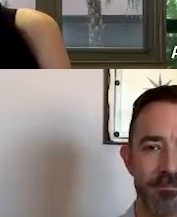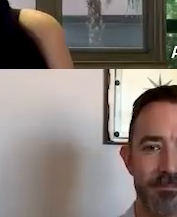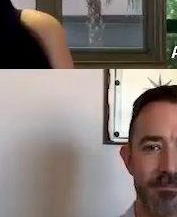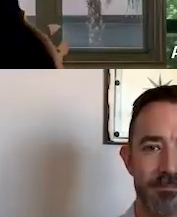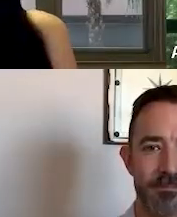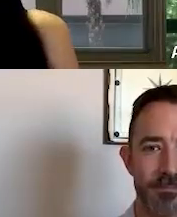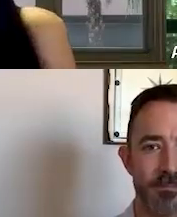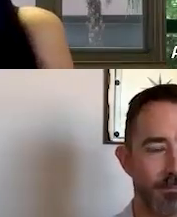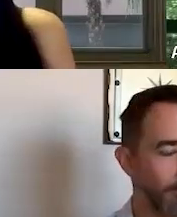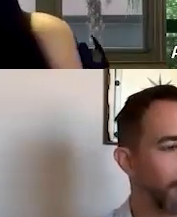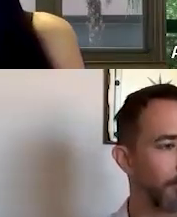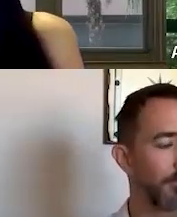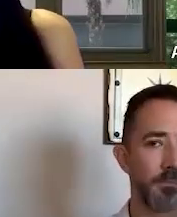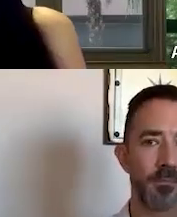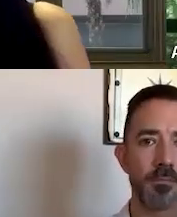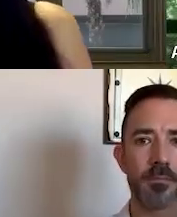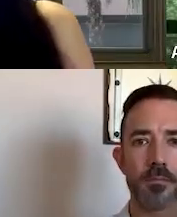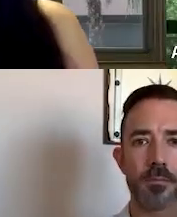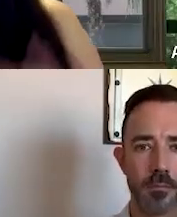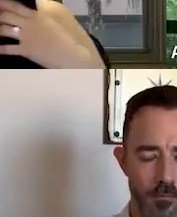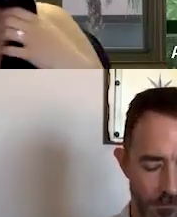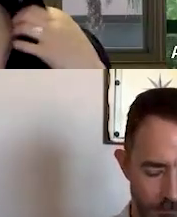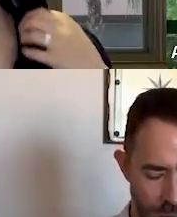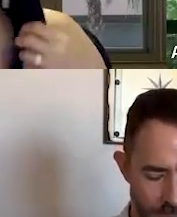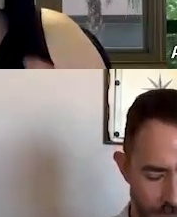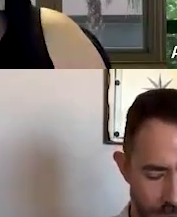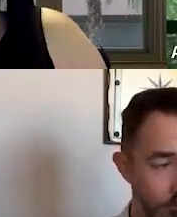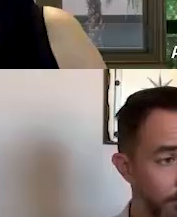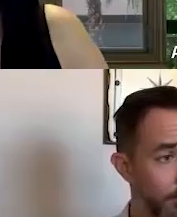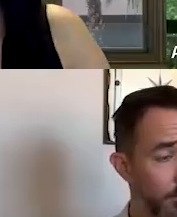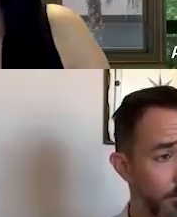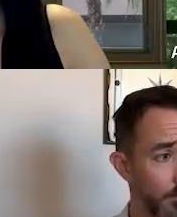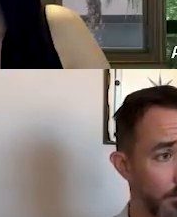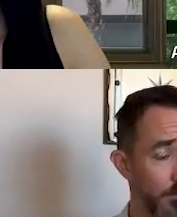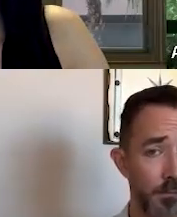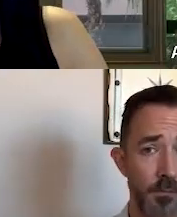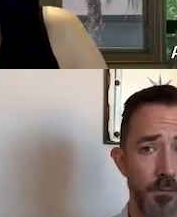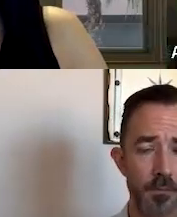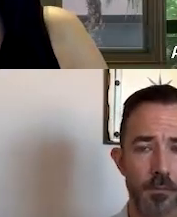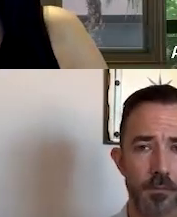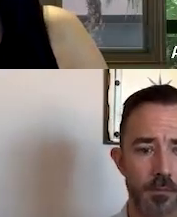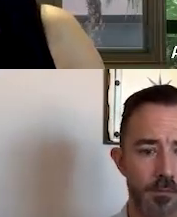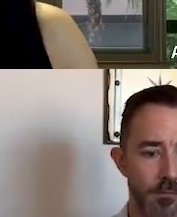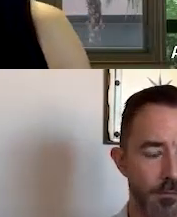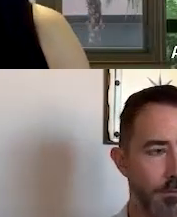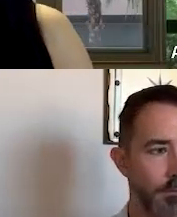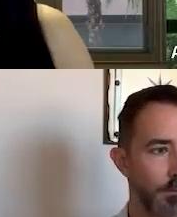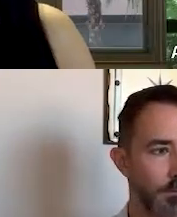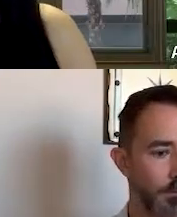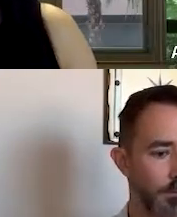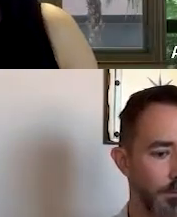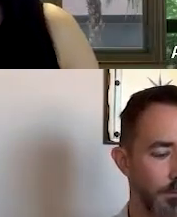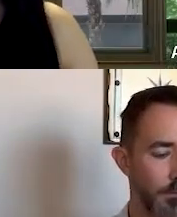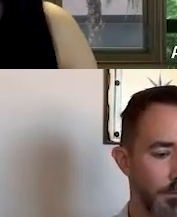I don't mind jumping in just rather quickly. I can give again a sort of a lived-in living experience answer, and my colleagues here, I'm